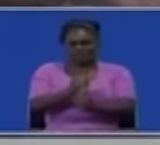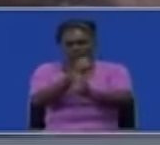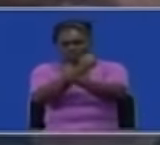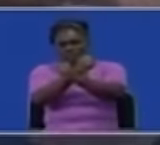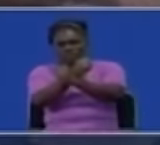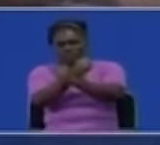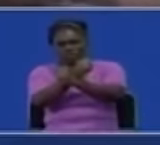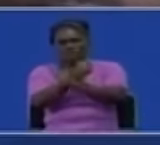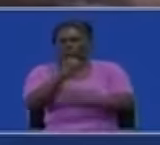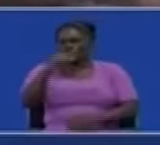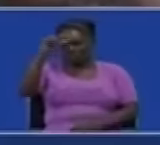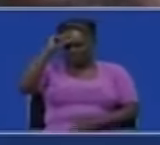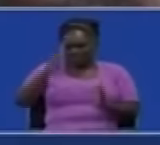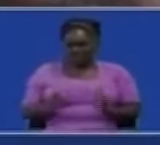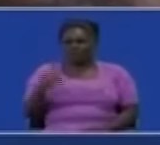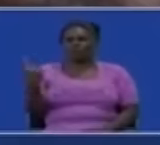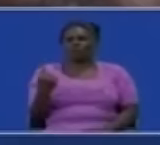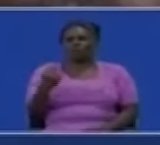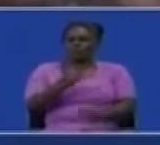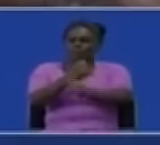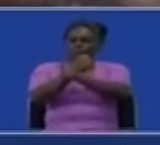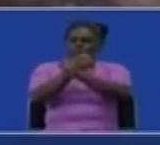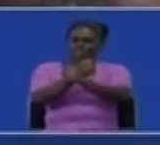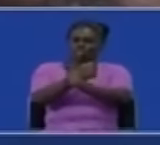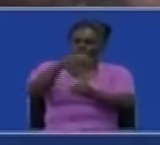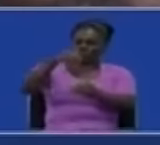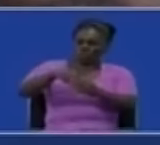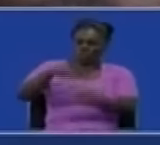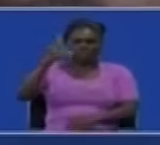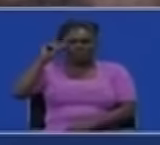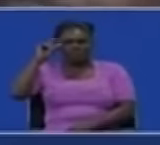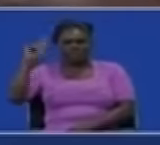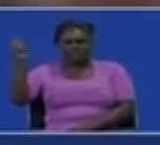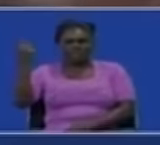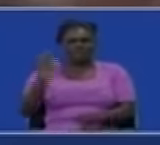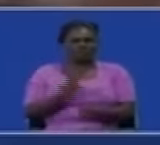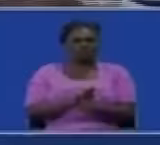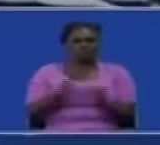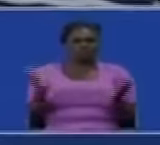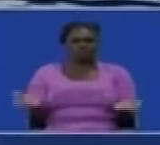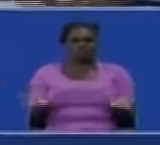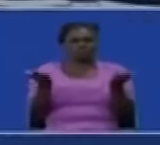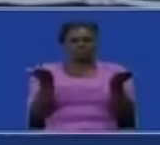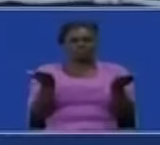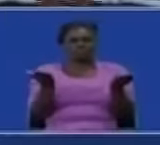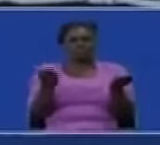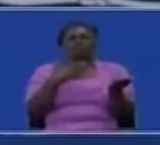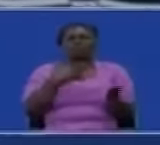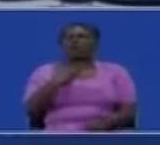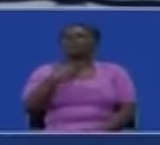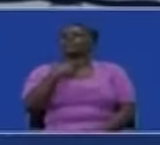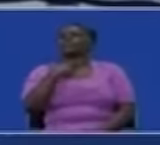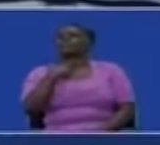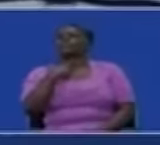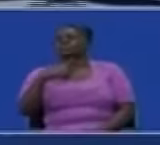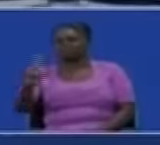kuwa si kwa gavana peke yake. Ulinzi ndani ya Mombasa na Kenya mzima tunataka udumishwe. Hatutataka ukoloni mamboleo bado